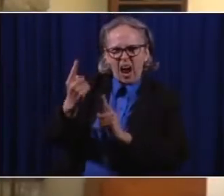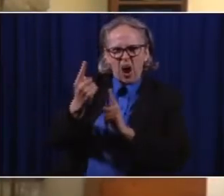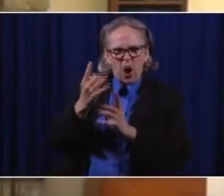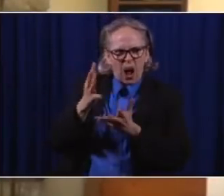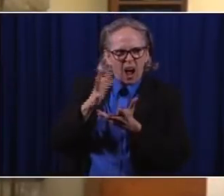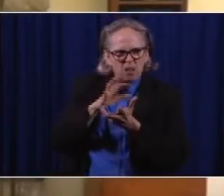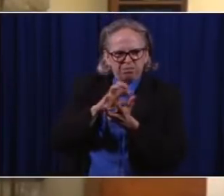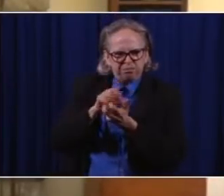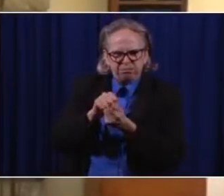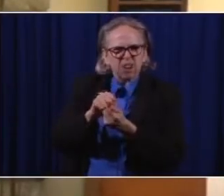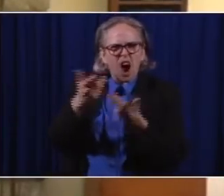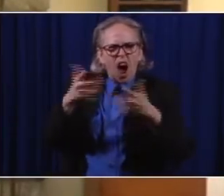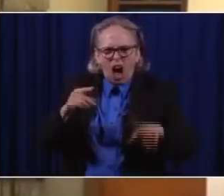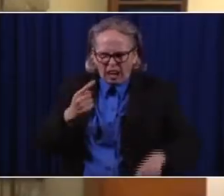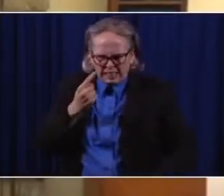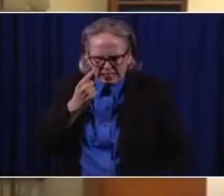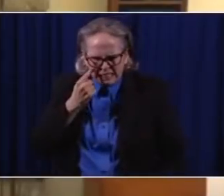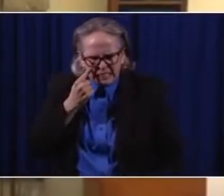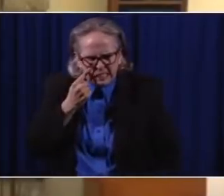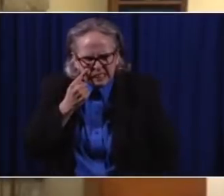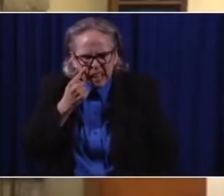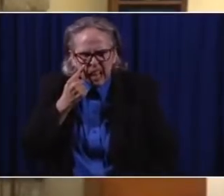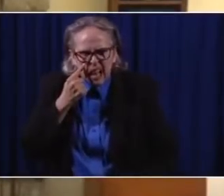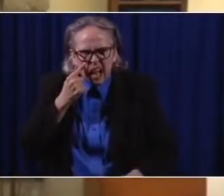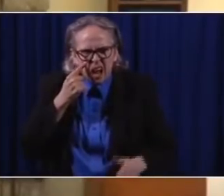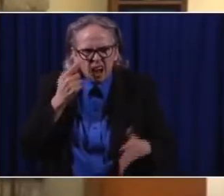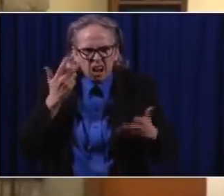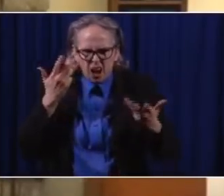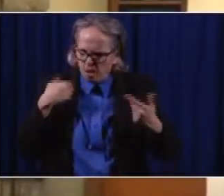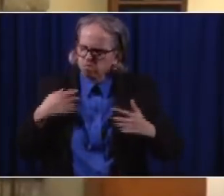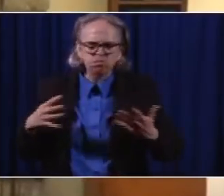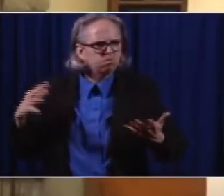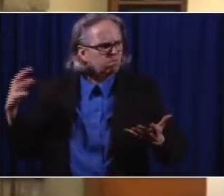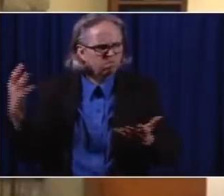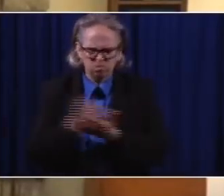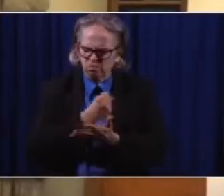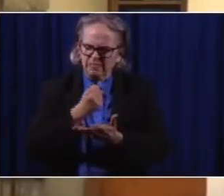it. You know, Ohio River